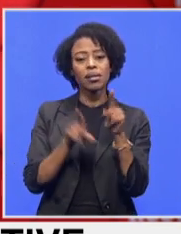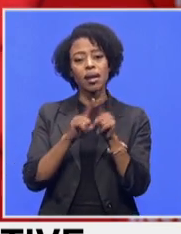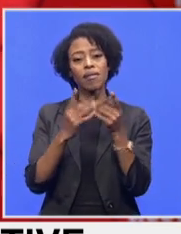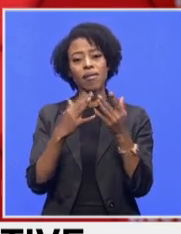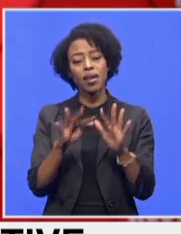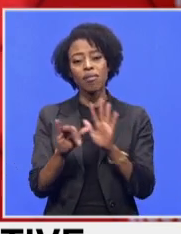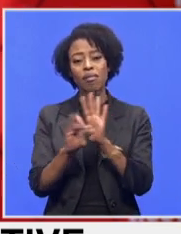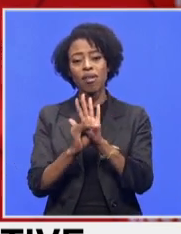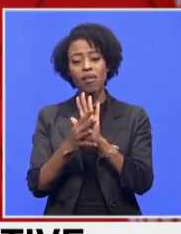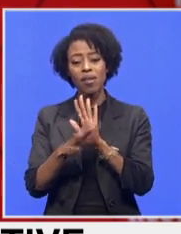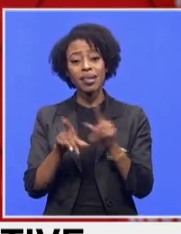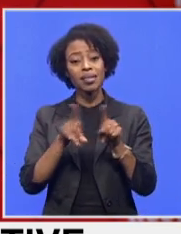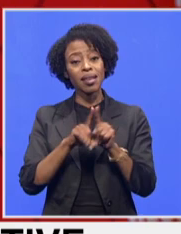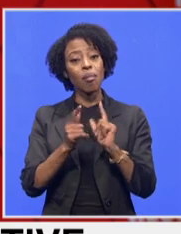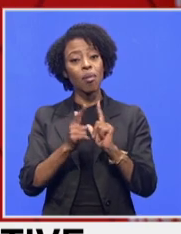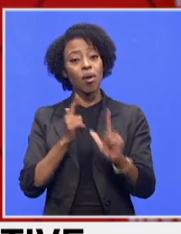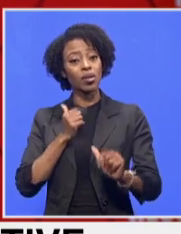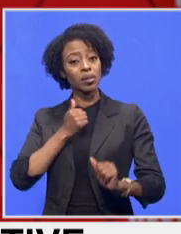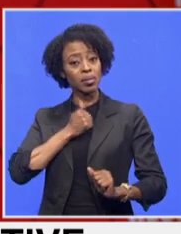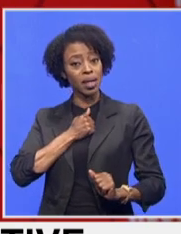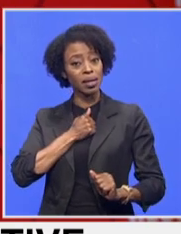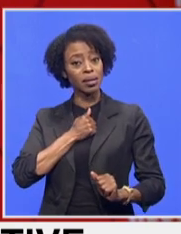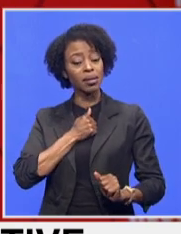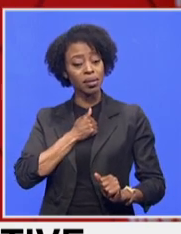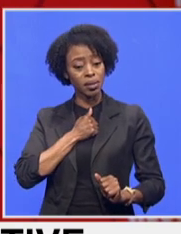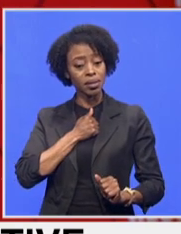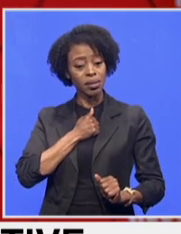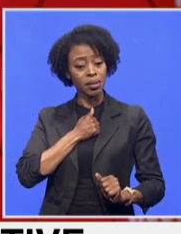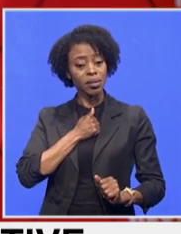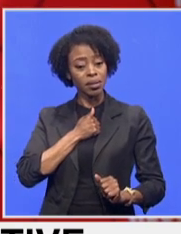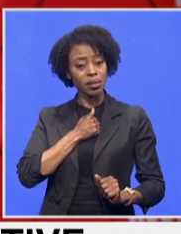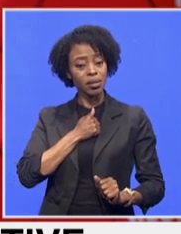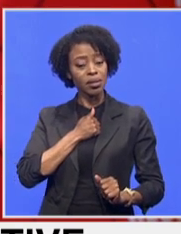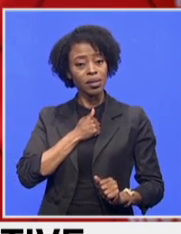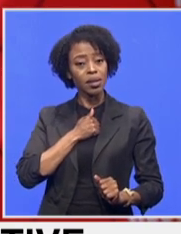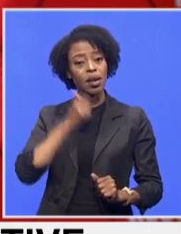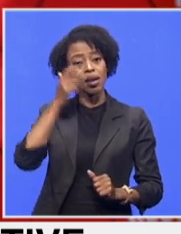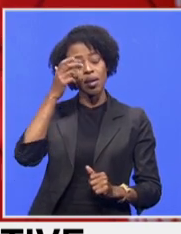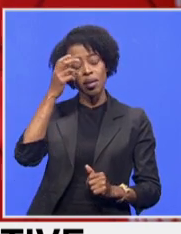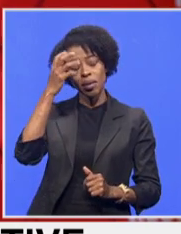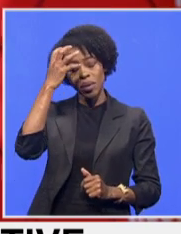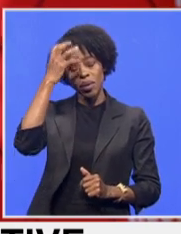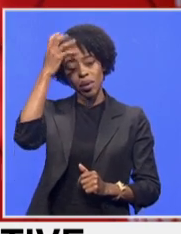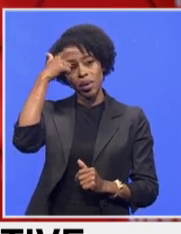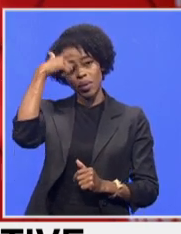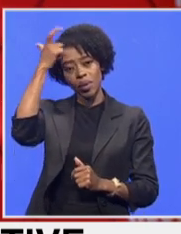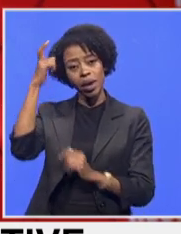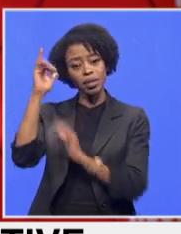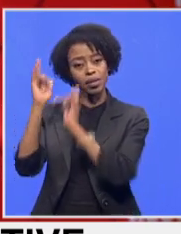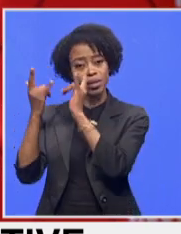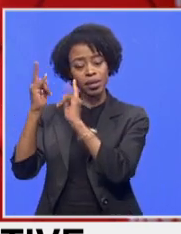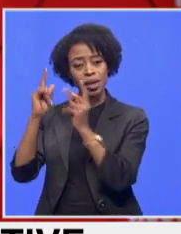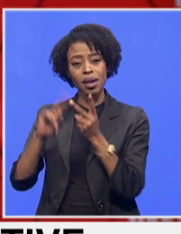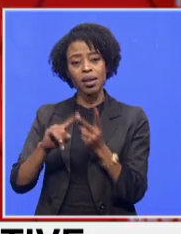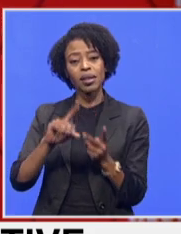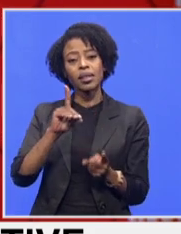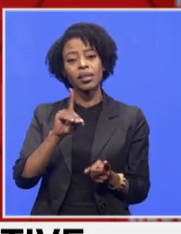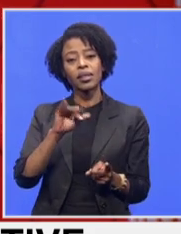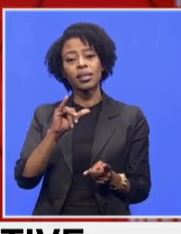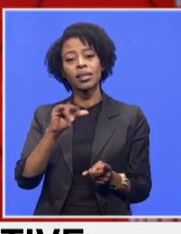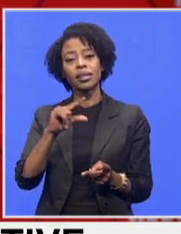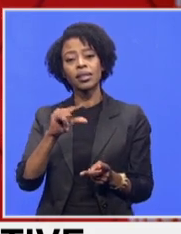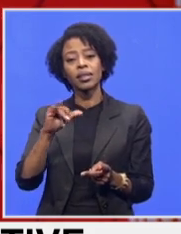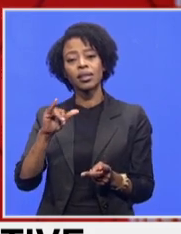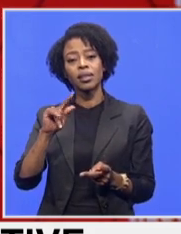my township in Sada in Queenstown, digital vibes that led